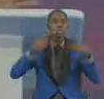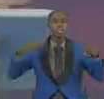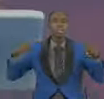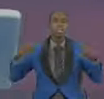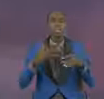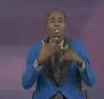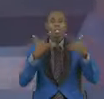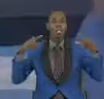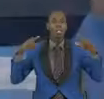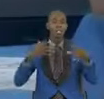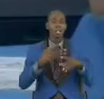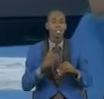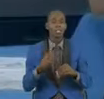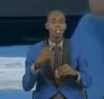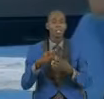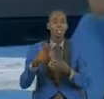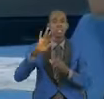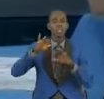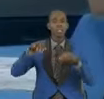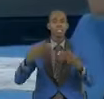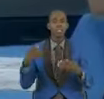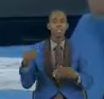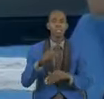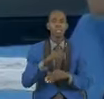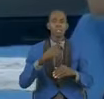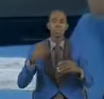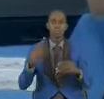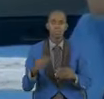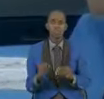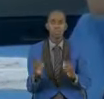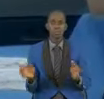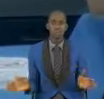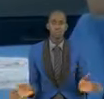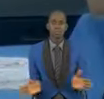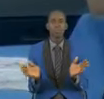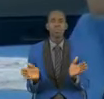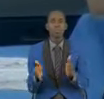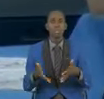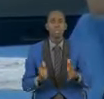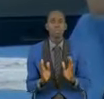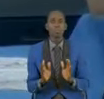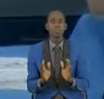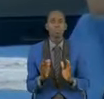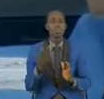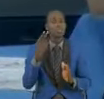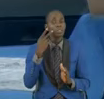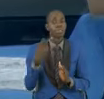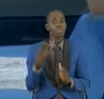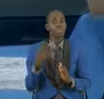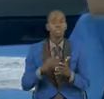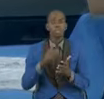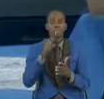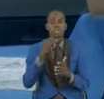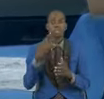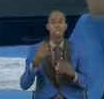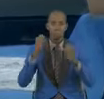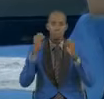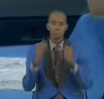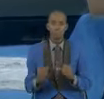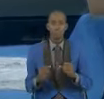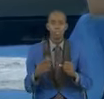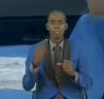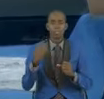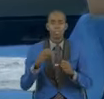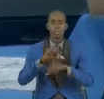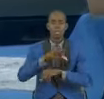And then they went in the power, in the anointing, in the strength of